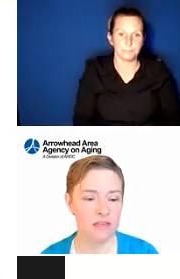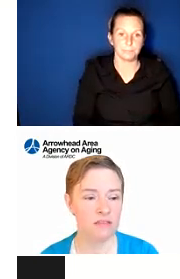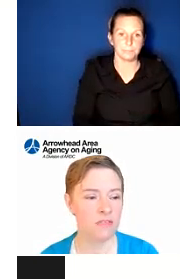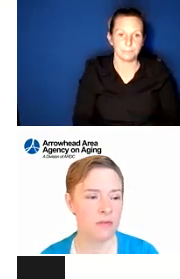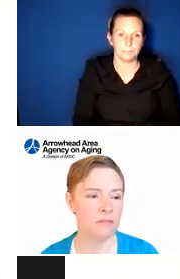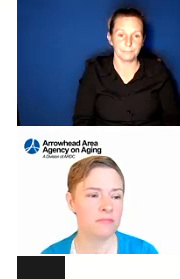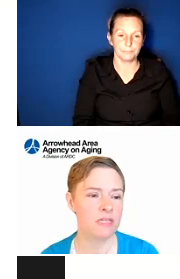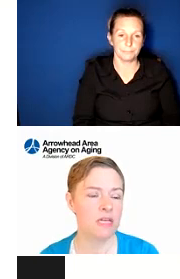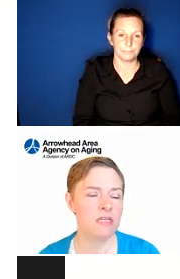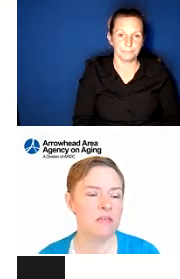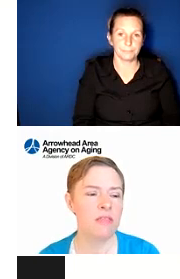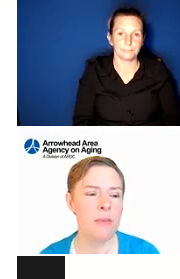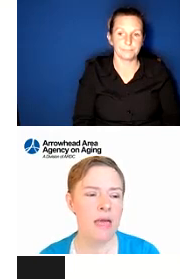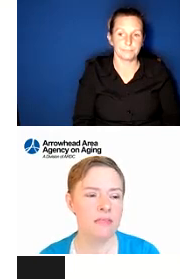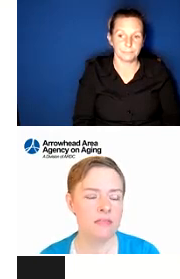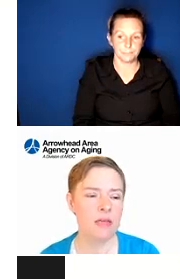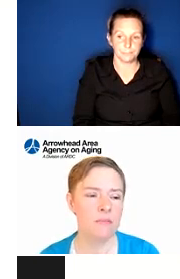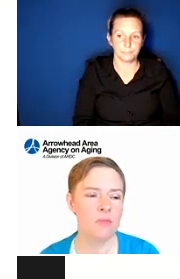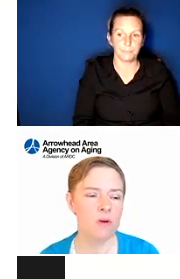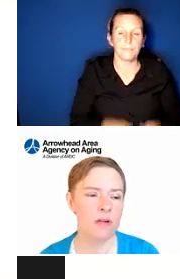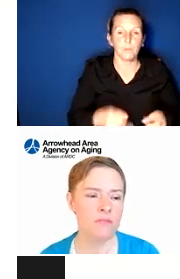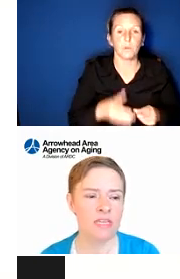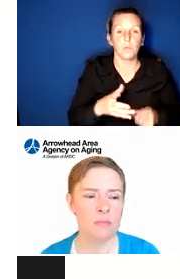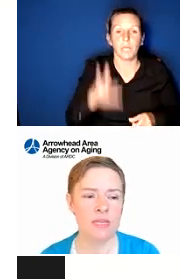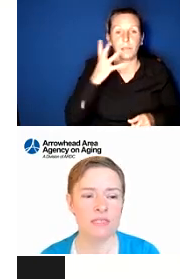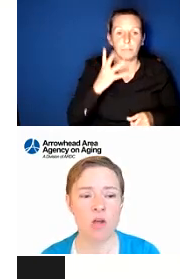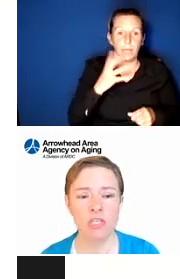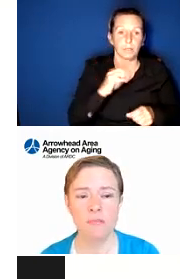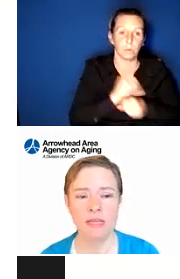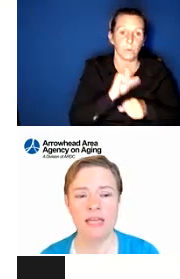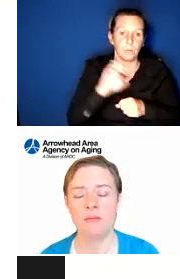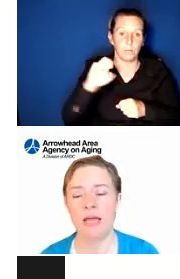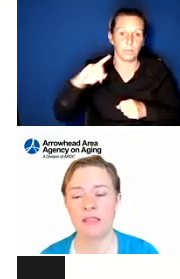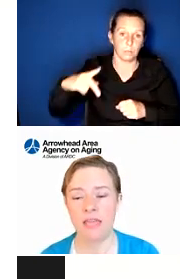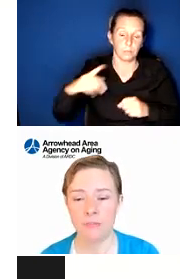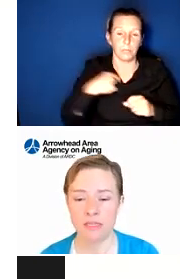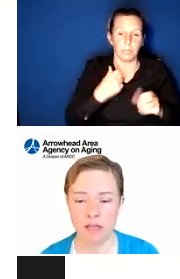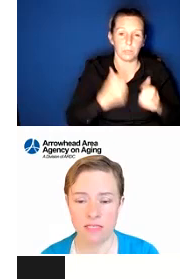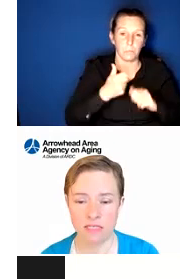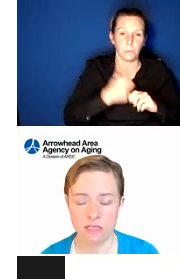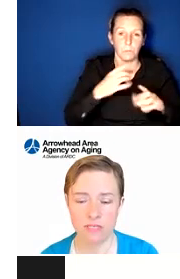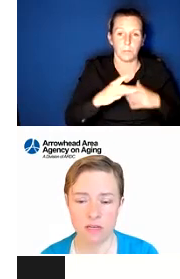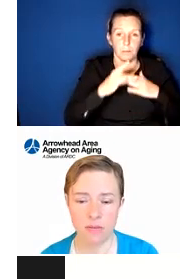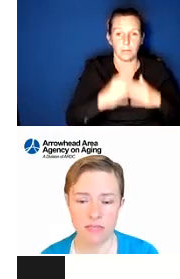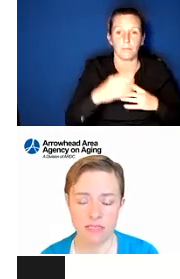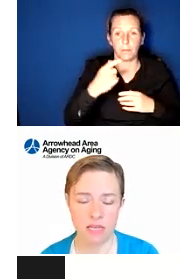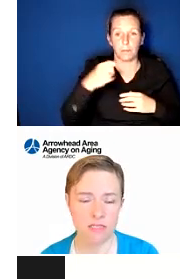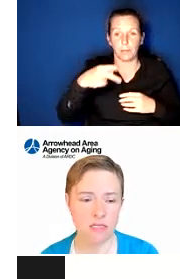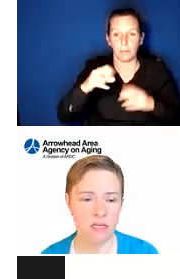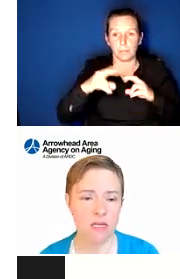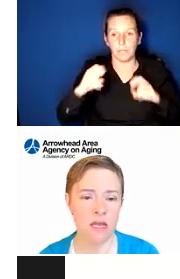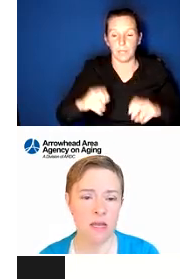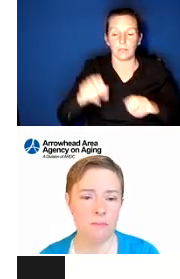Next slide. There we go. So in the past, the work of EDP has largely been guided by the gaps analysis that was done by the